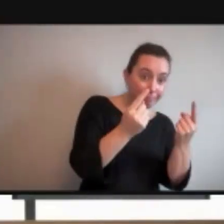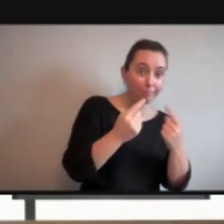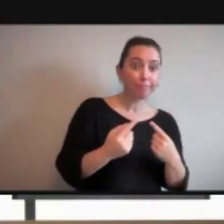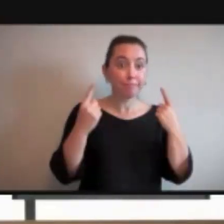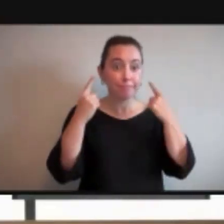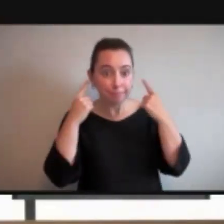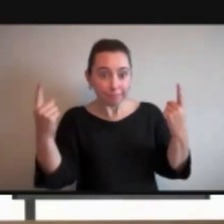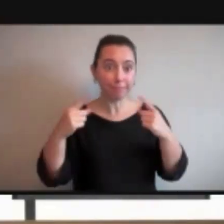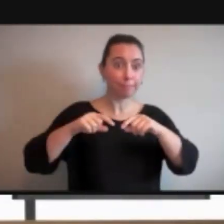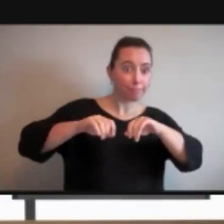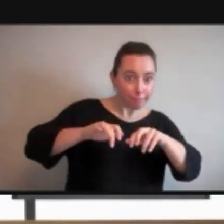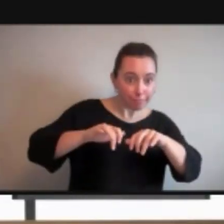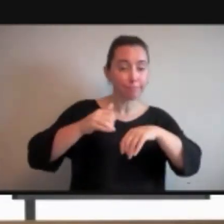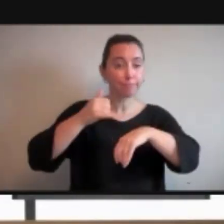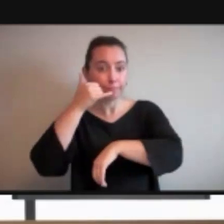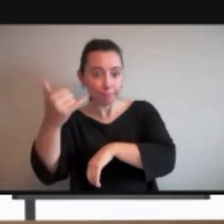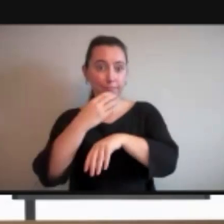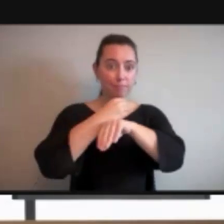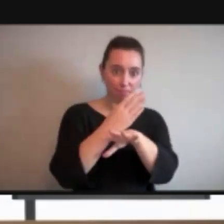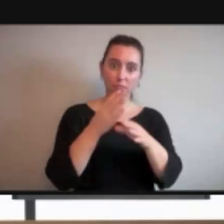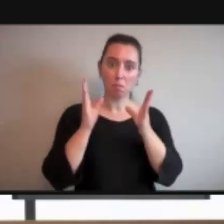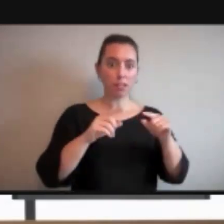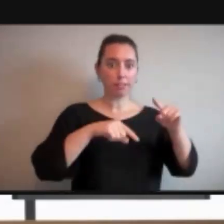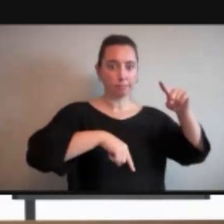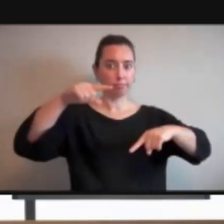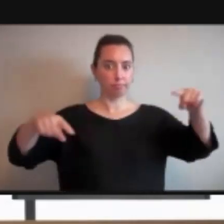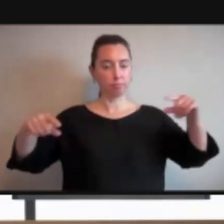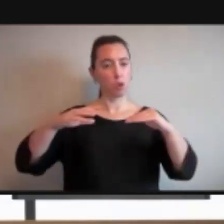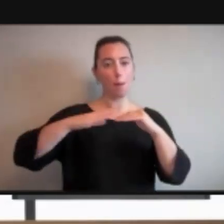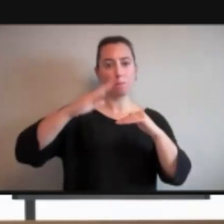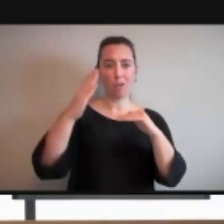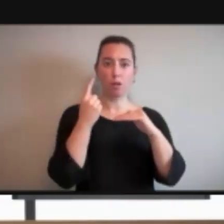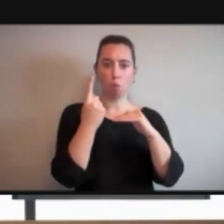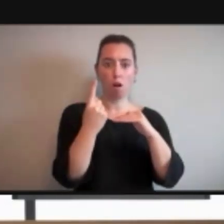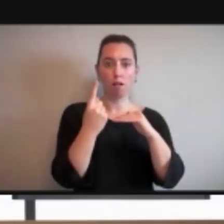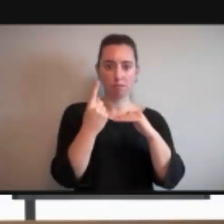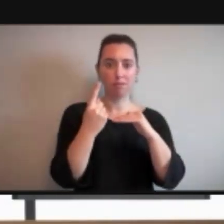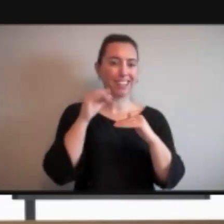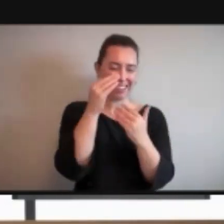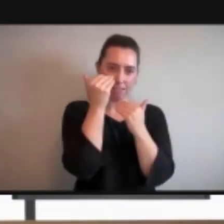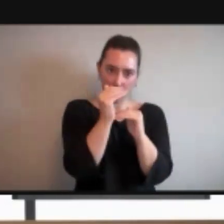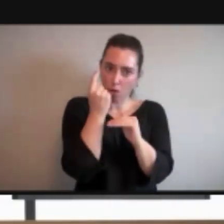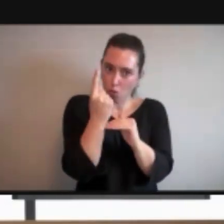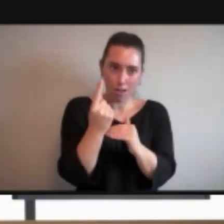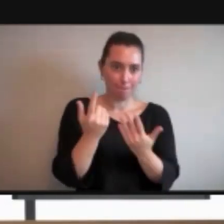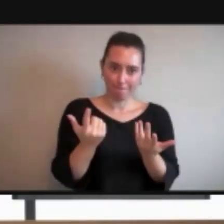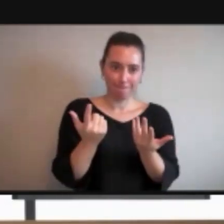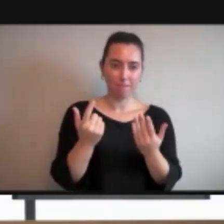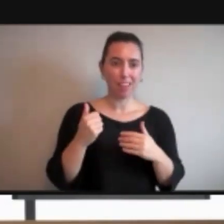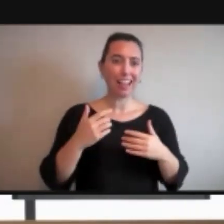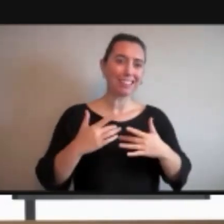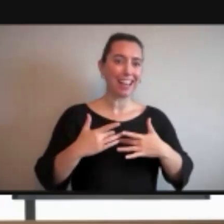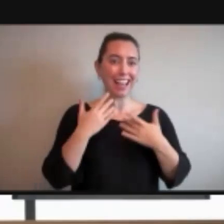an appropriate resources. So the new element is one or use more than one sensory channel, which is an expression or terminology that comes from the